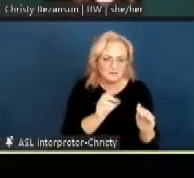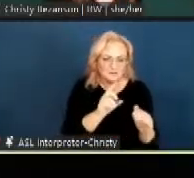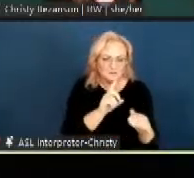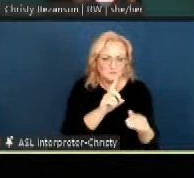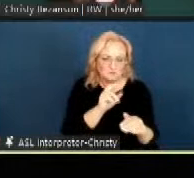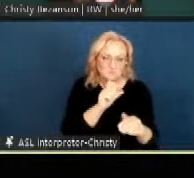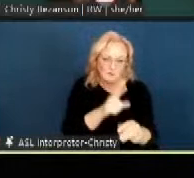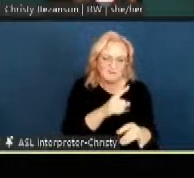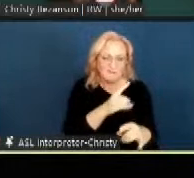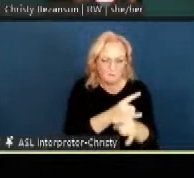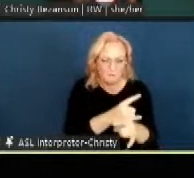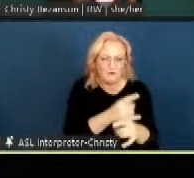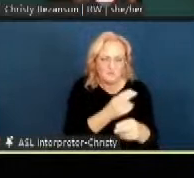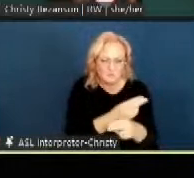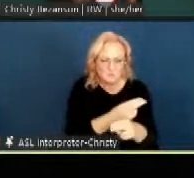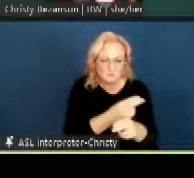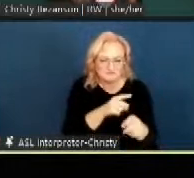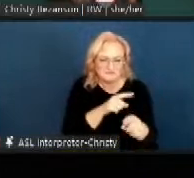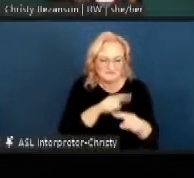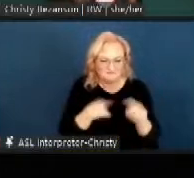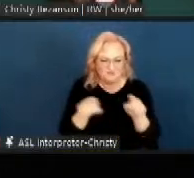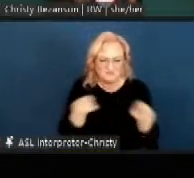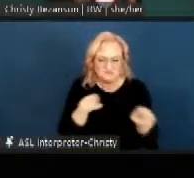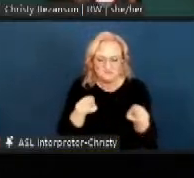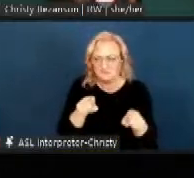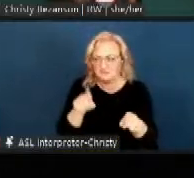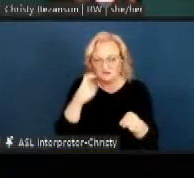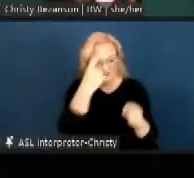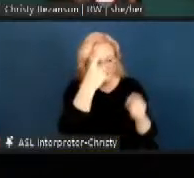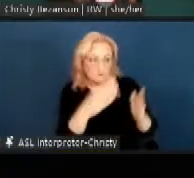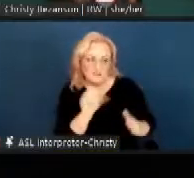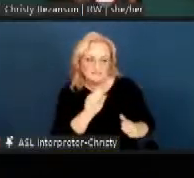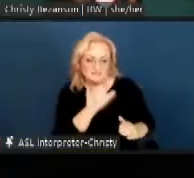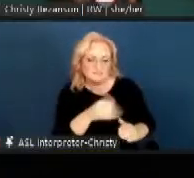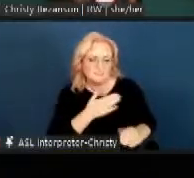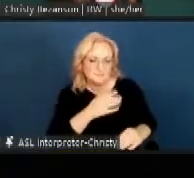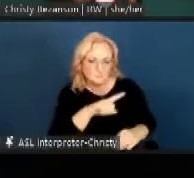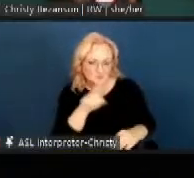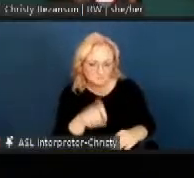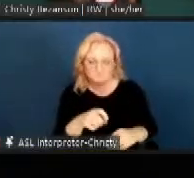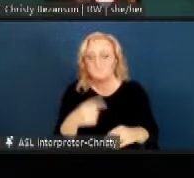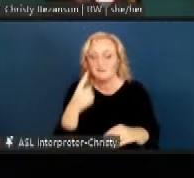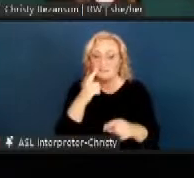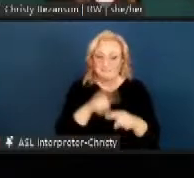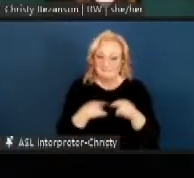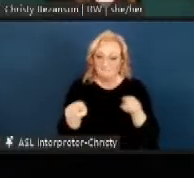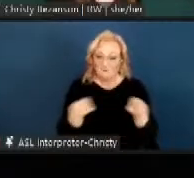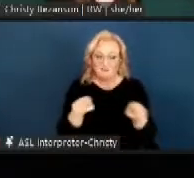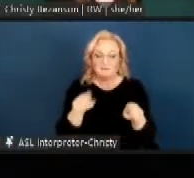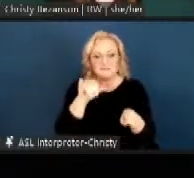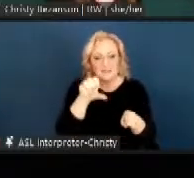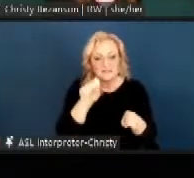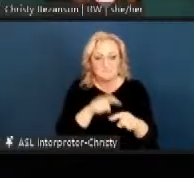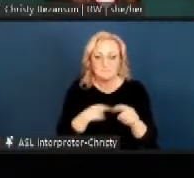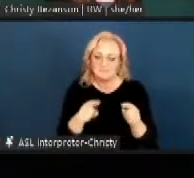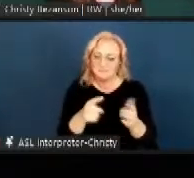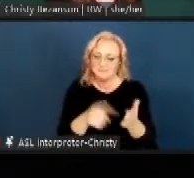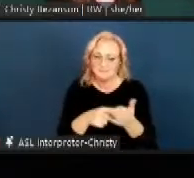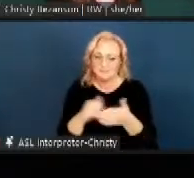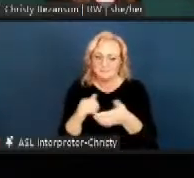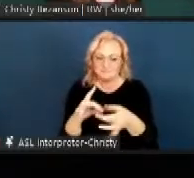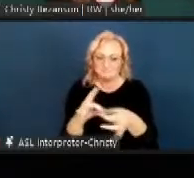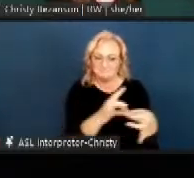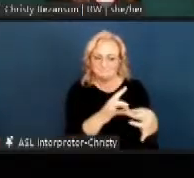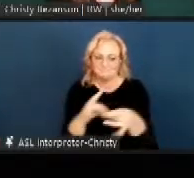Yes. Yeah, absolutely. I do think that there are differences, but I also think that a lot of the times those two things go hand in hand. And